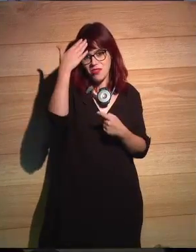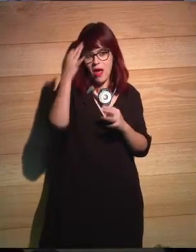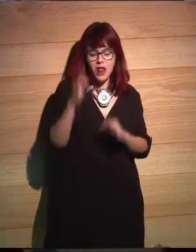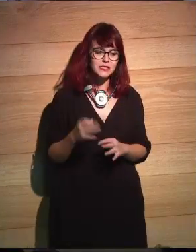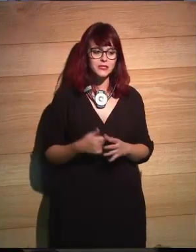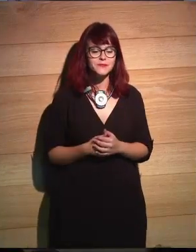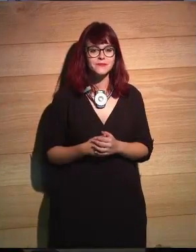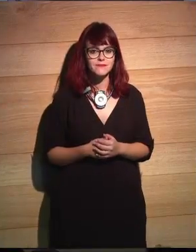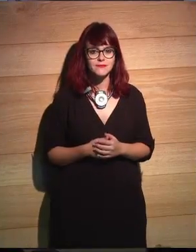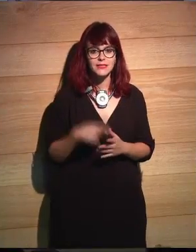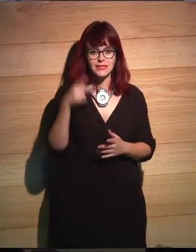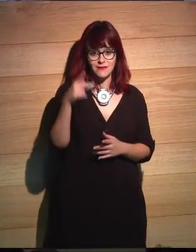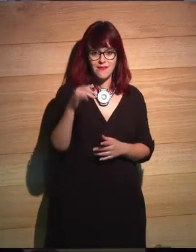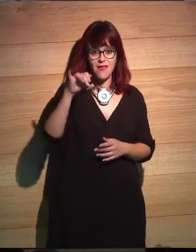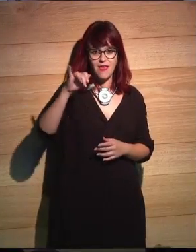Kirsty,